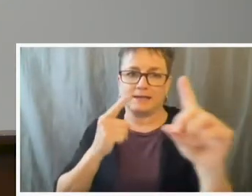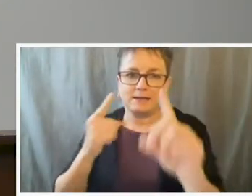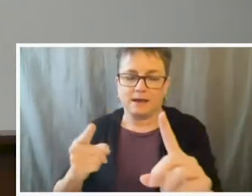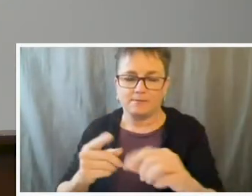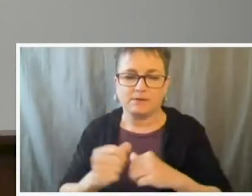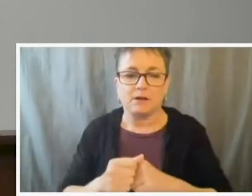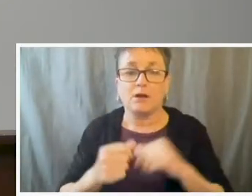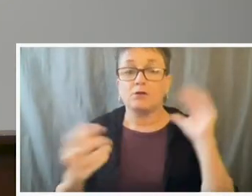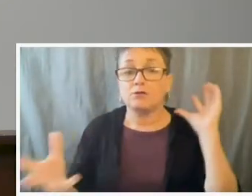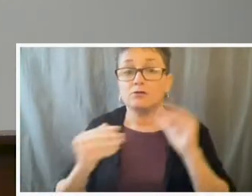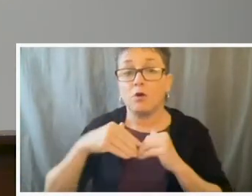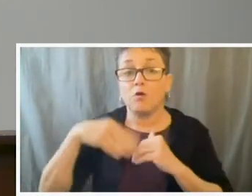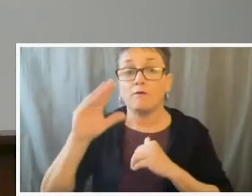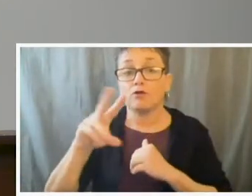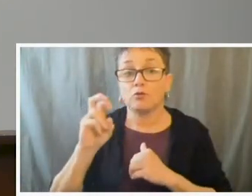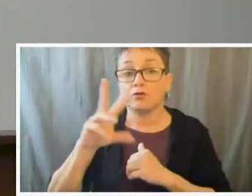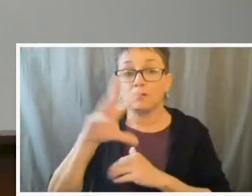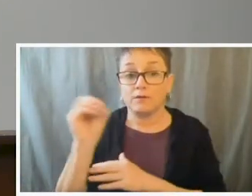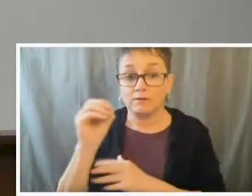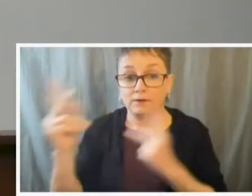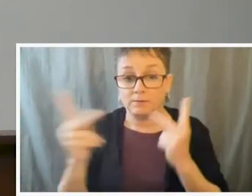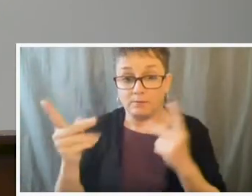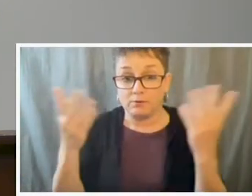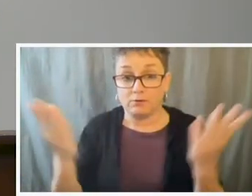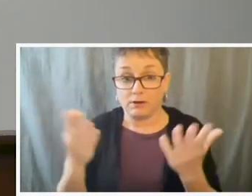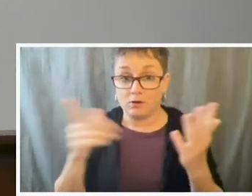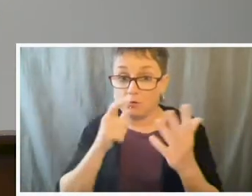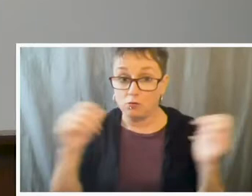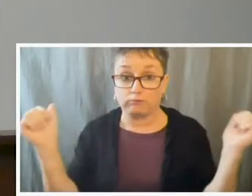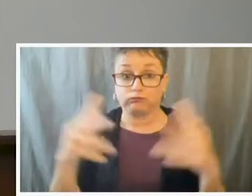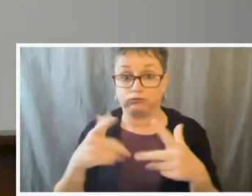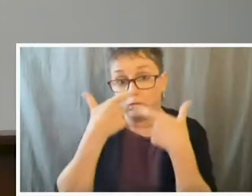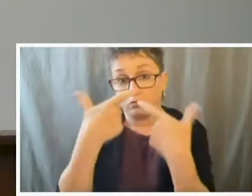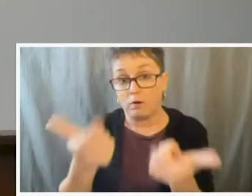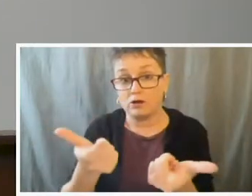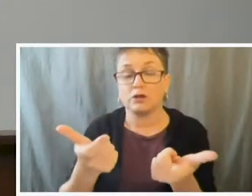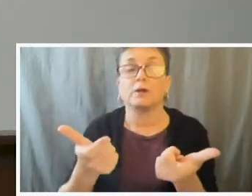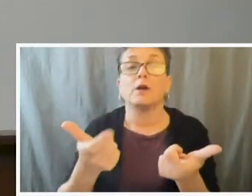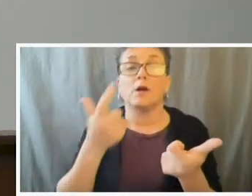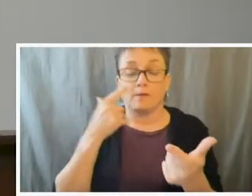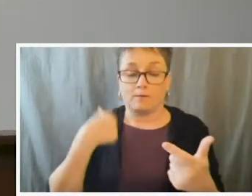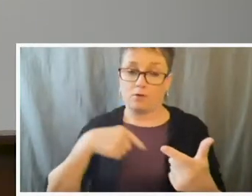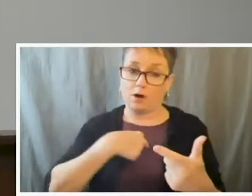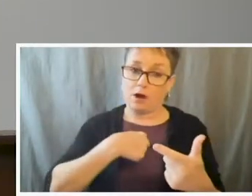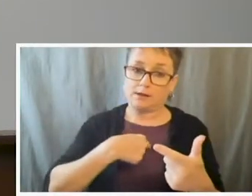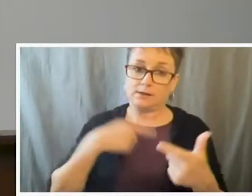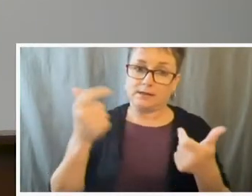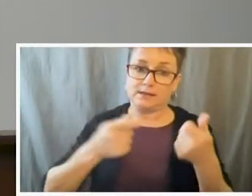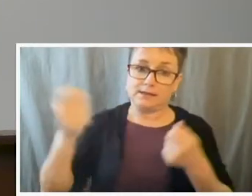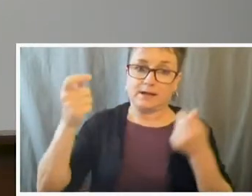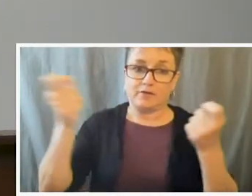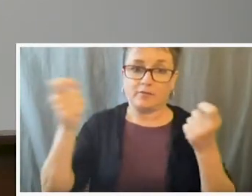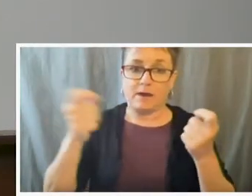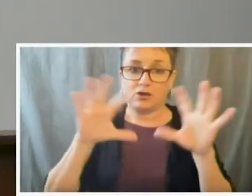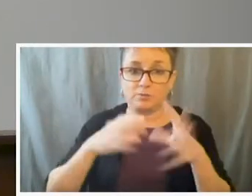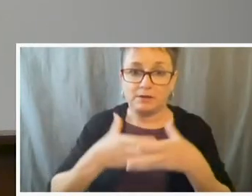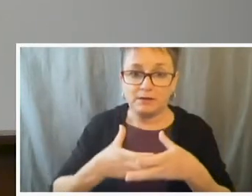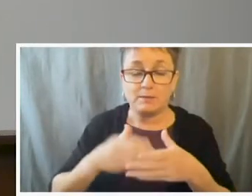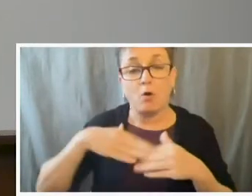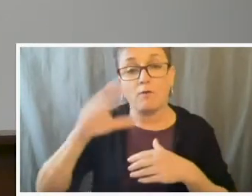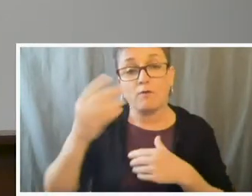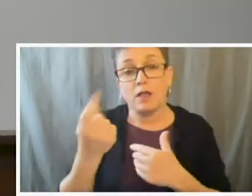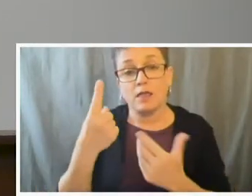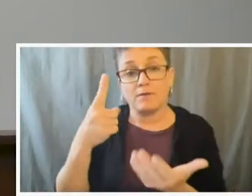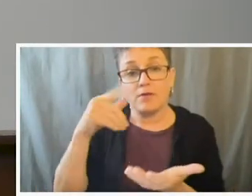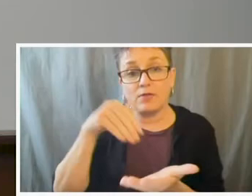are attending this event remotely, on behalf of the NJ Transit Executive Management Team and the more than 11,000 employees who work within